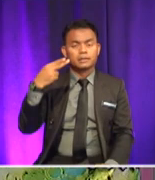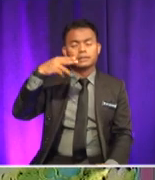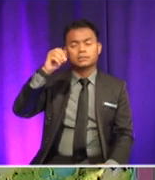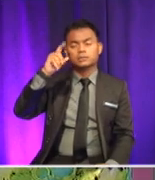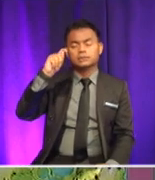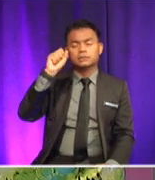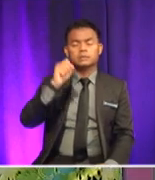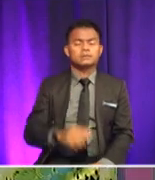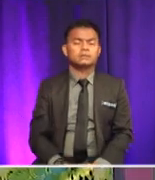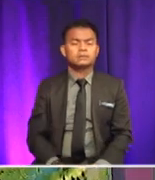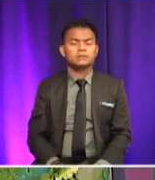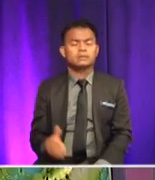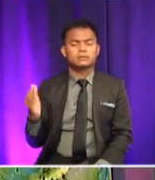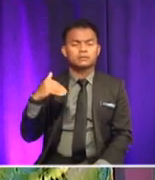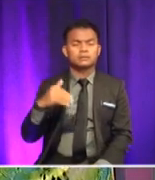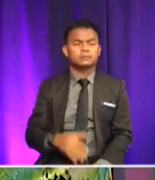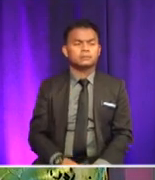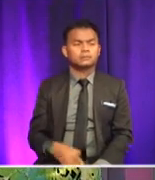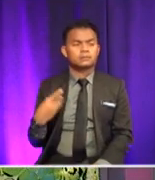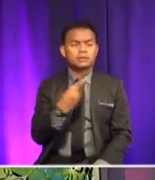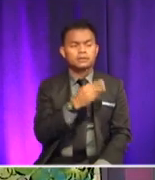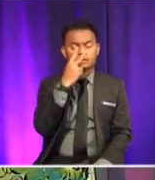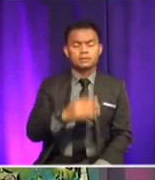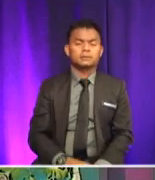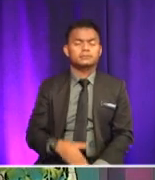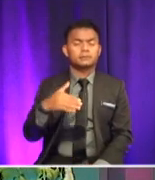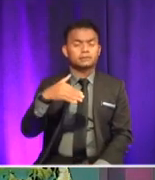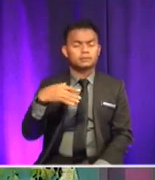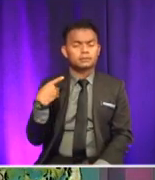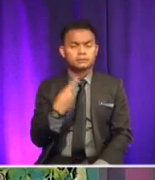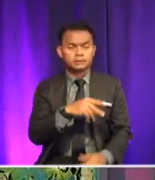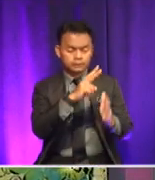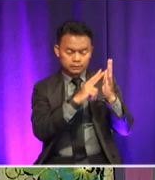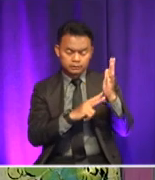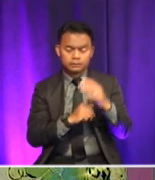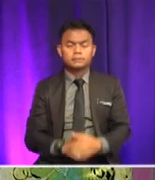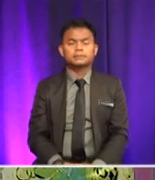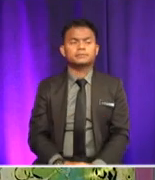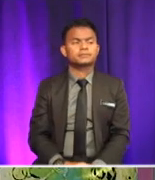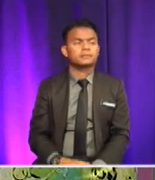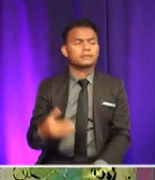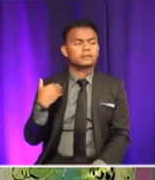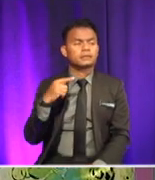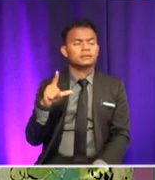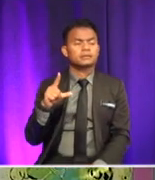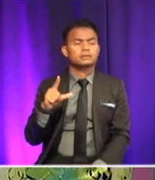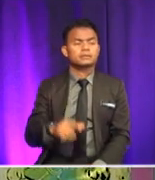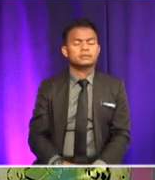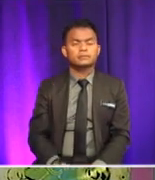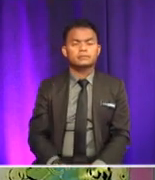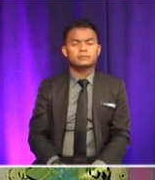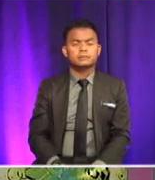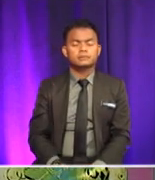skill. Okay, so let's go into it. So we've already just now highlighted some of the words, some of the